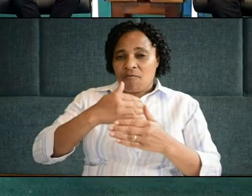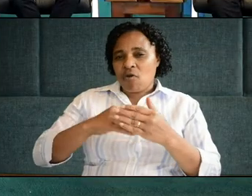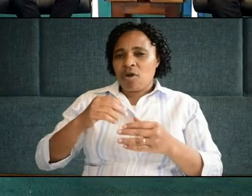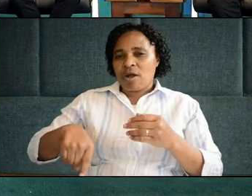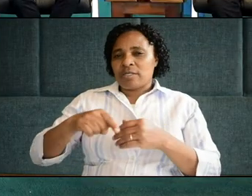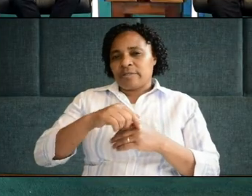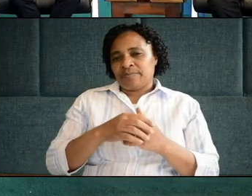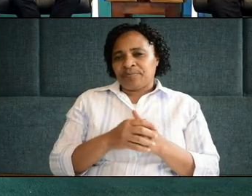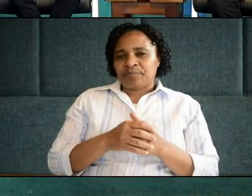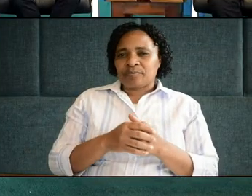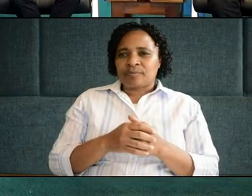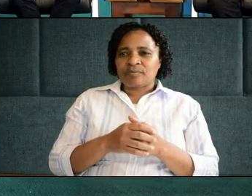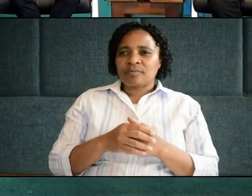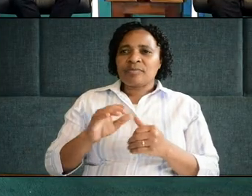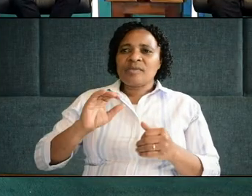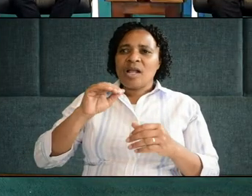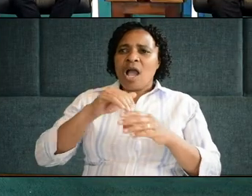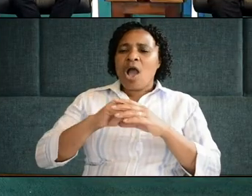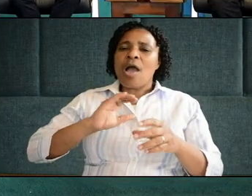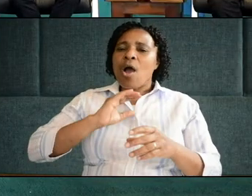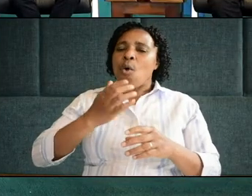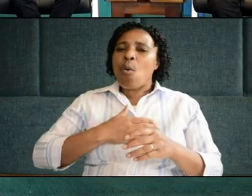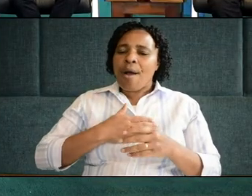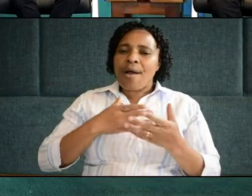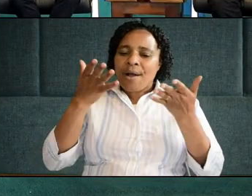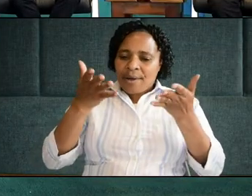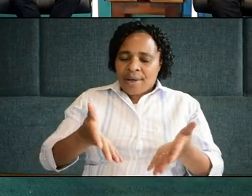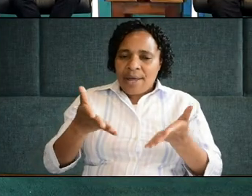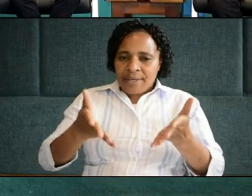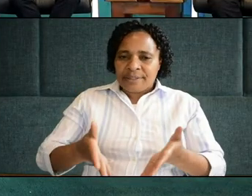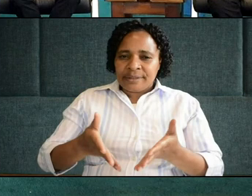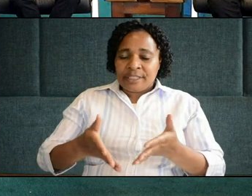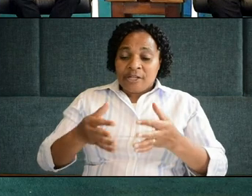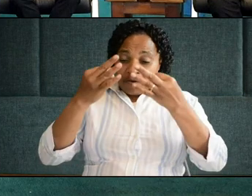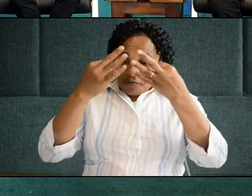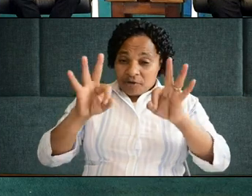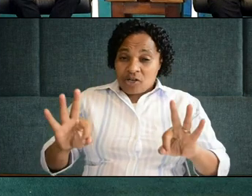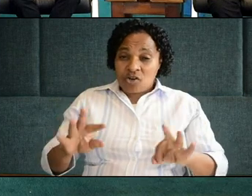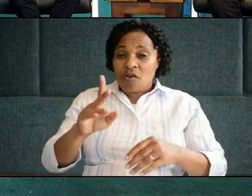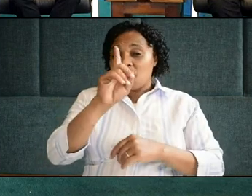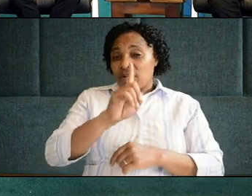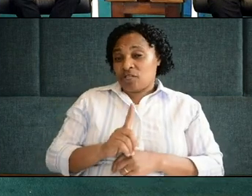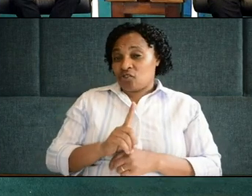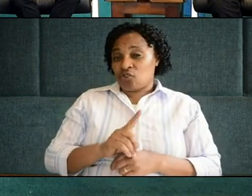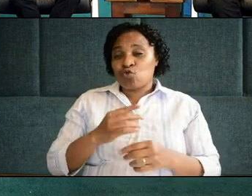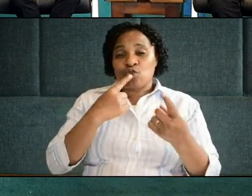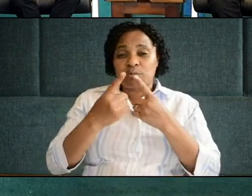Okay. In our current day and age, we have the freedom of religion, the freedom to speak